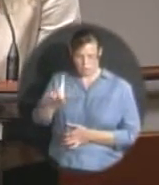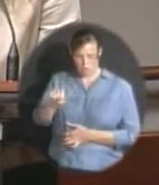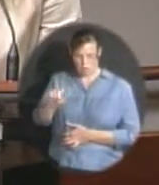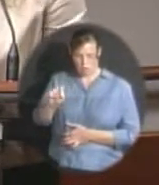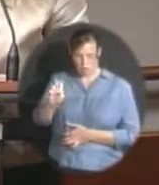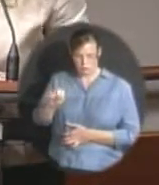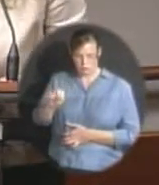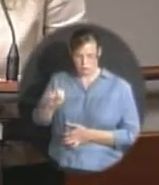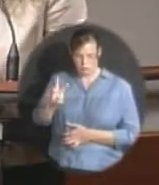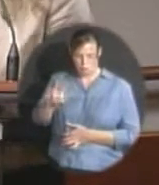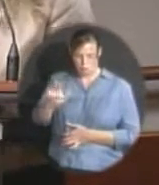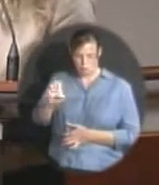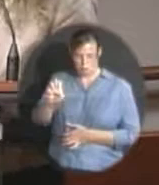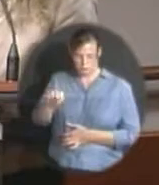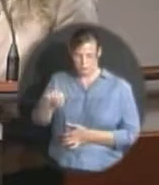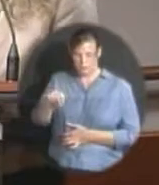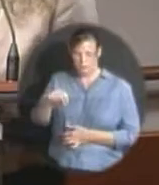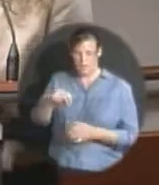and Kenneth Gandy.